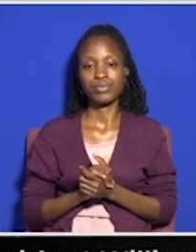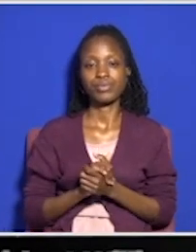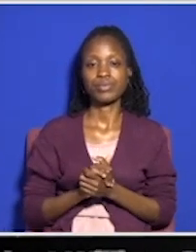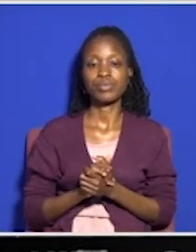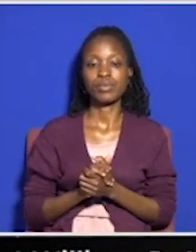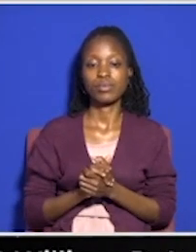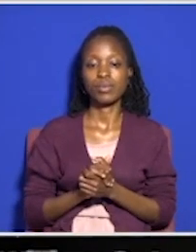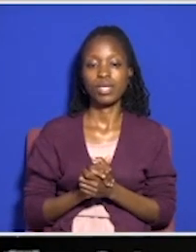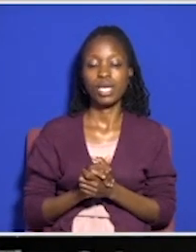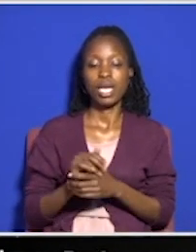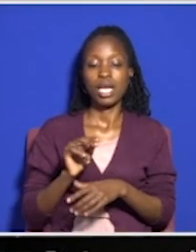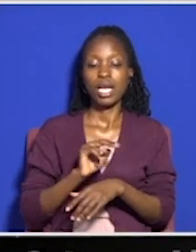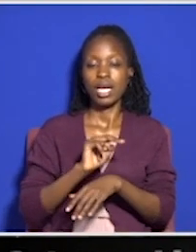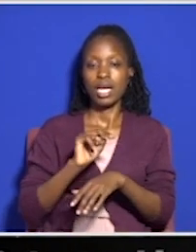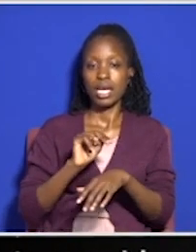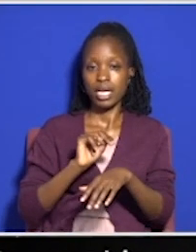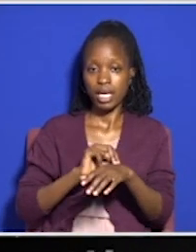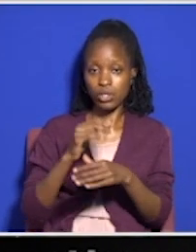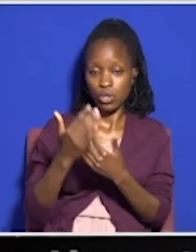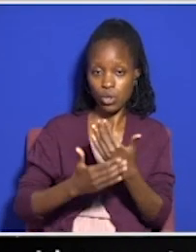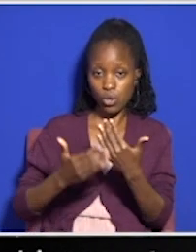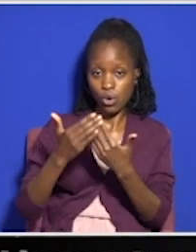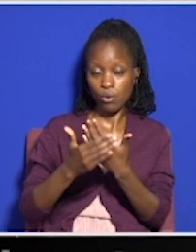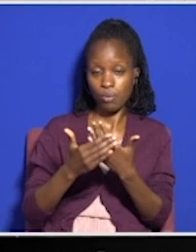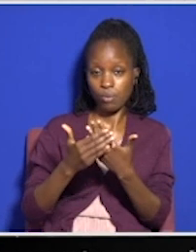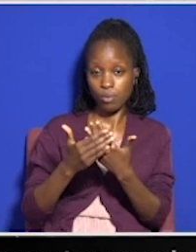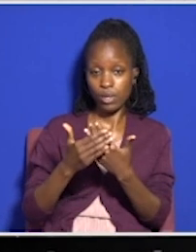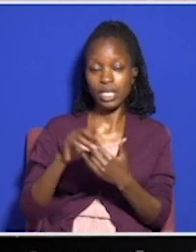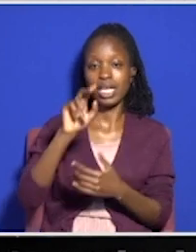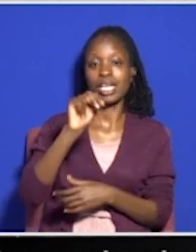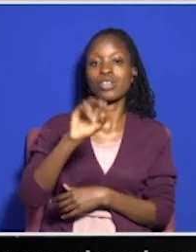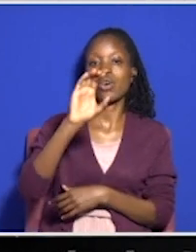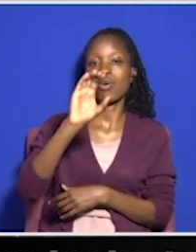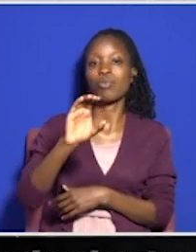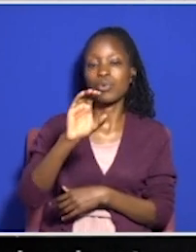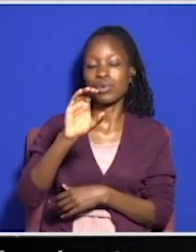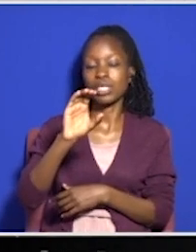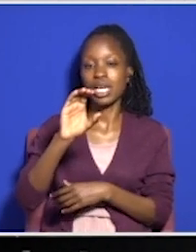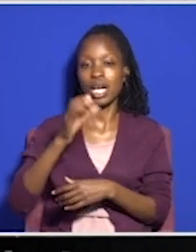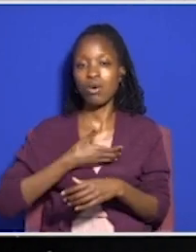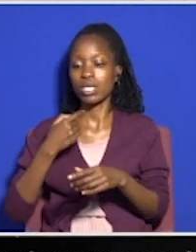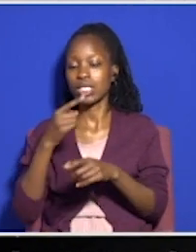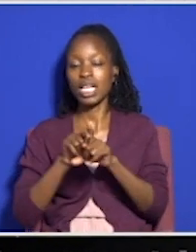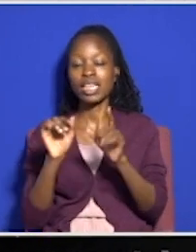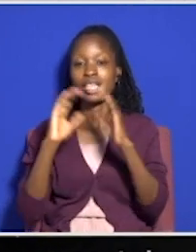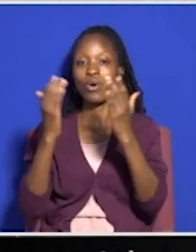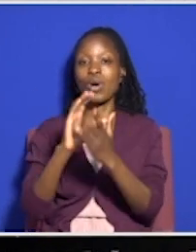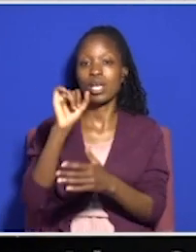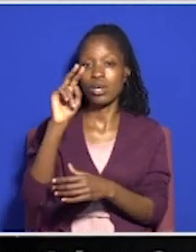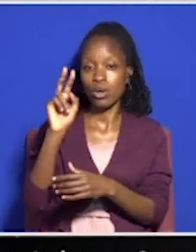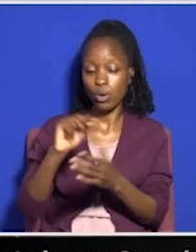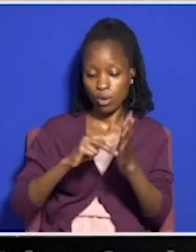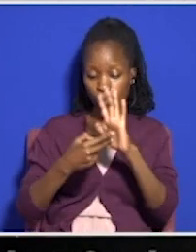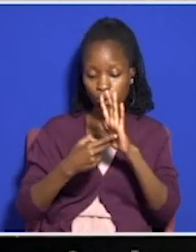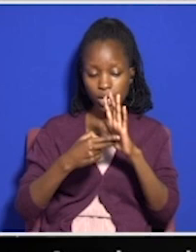The National Computer and Cybercrimes Secretariat Committee has revealed that the World Coin Project is targeting